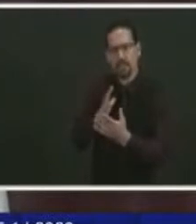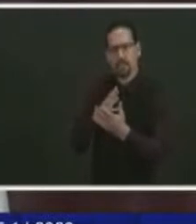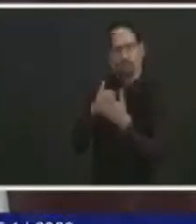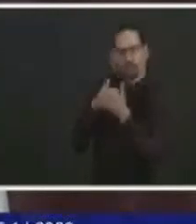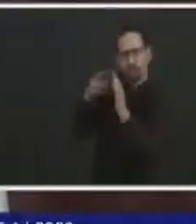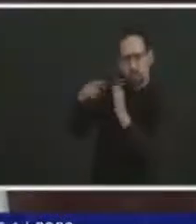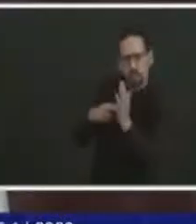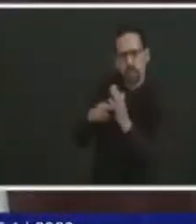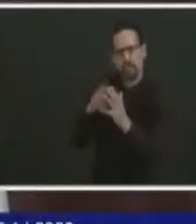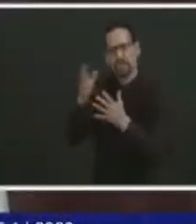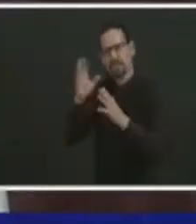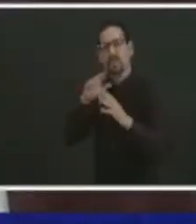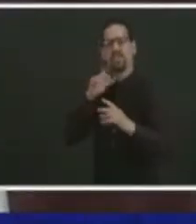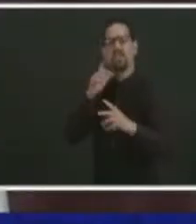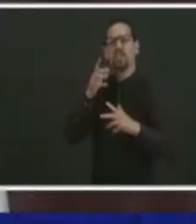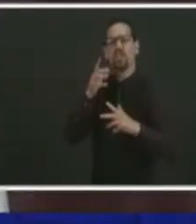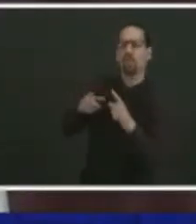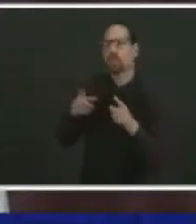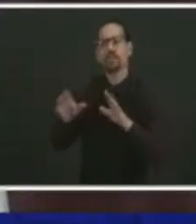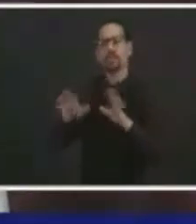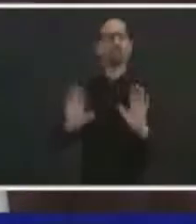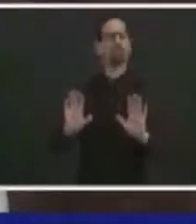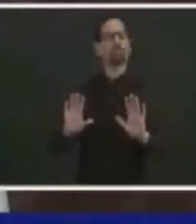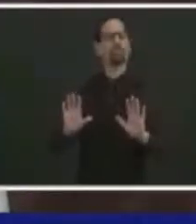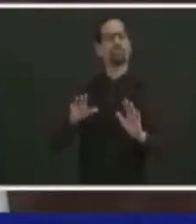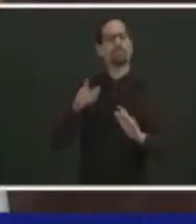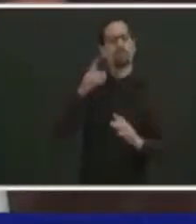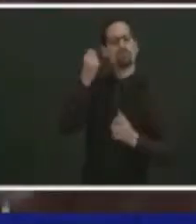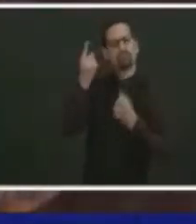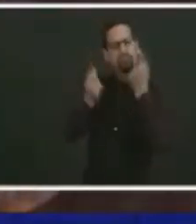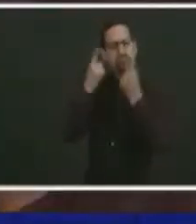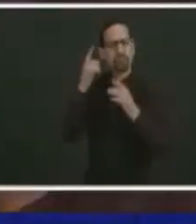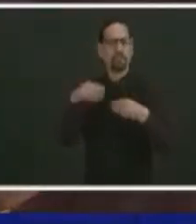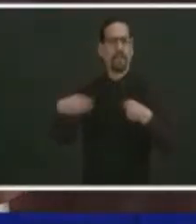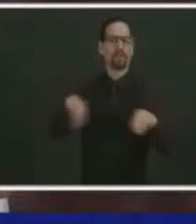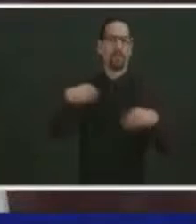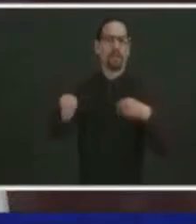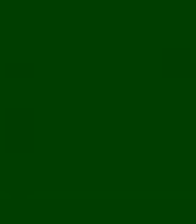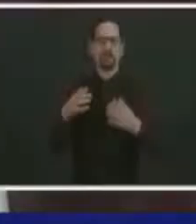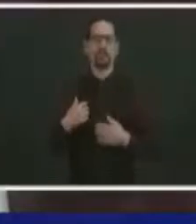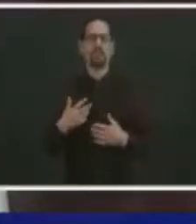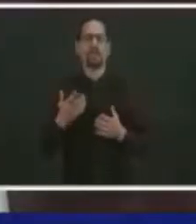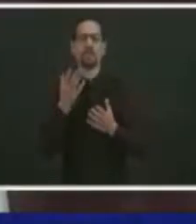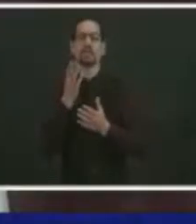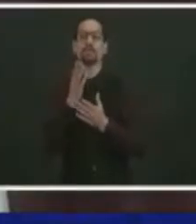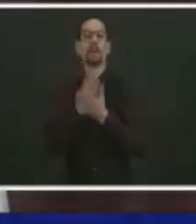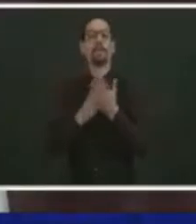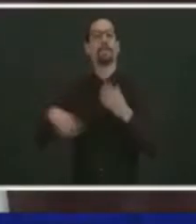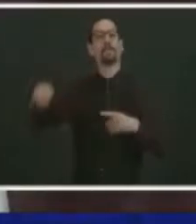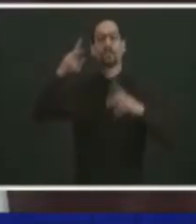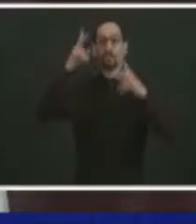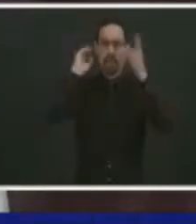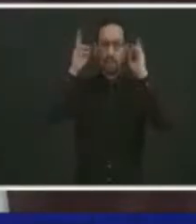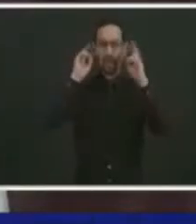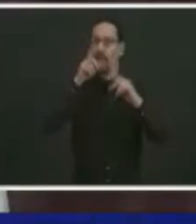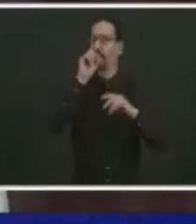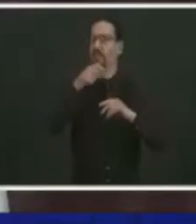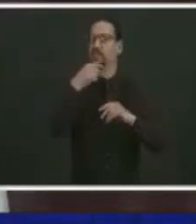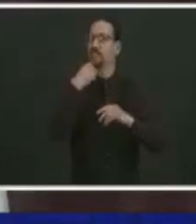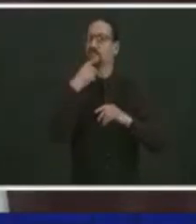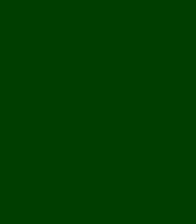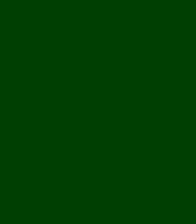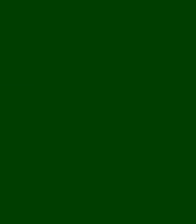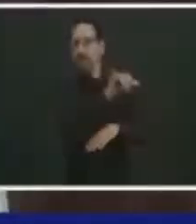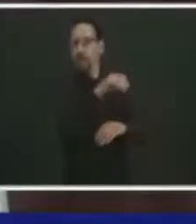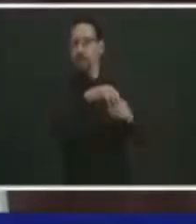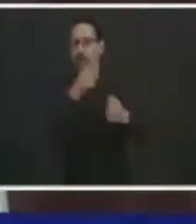this week, just be a little bit more patient. And you're going to be asked to please wait in your car. You can't wait in the salon and read magazines.